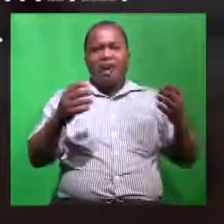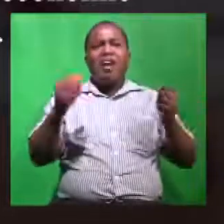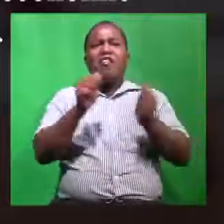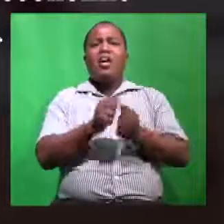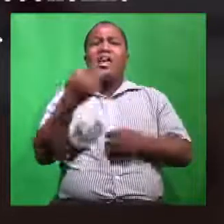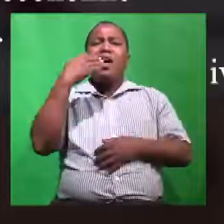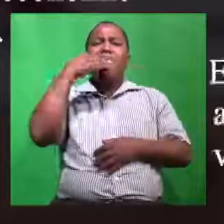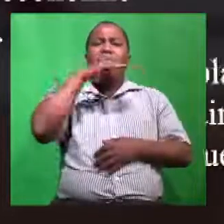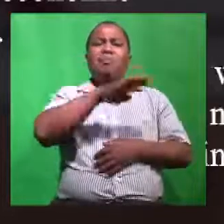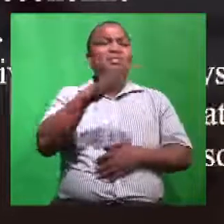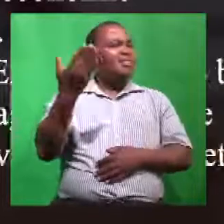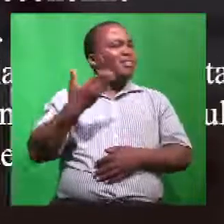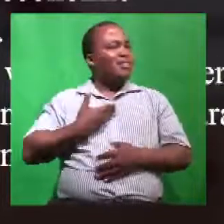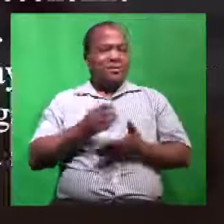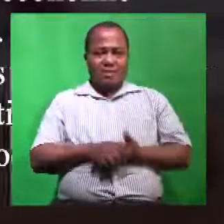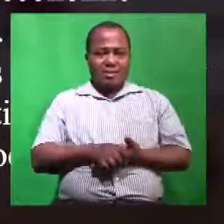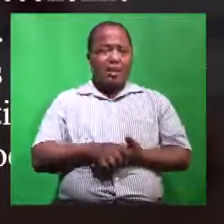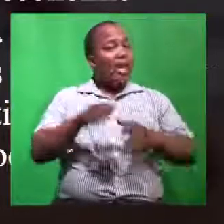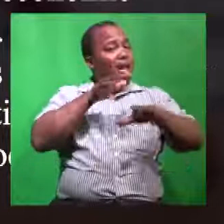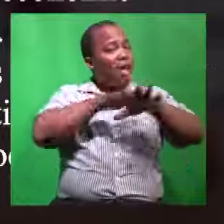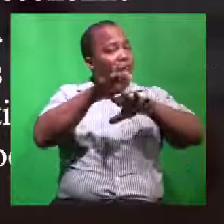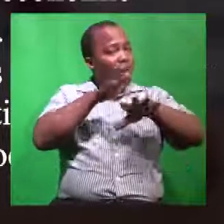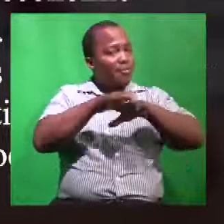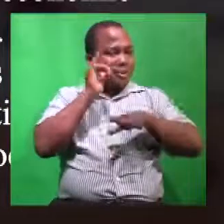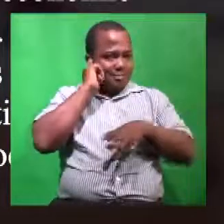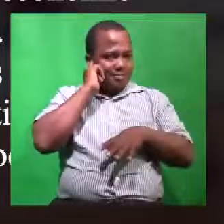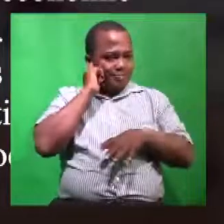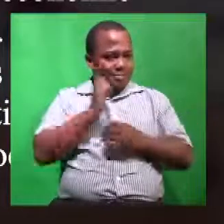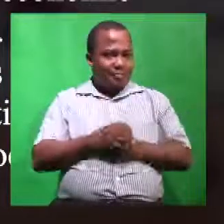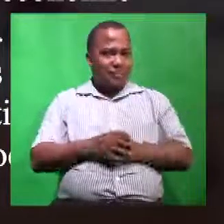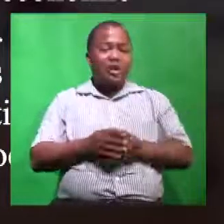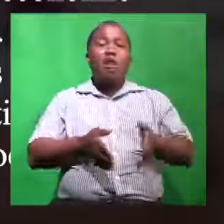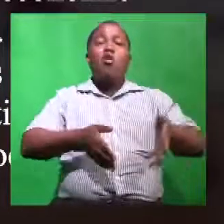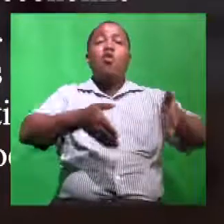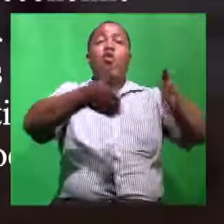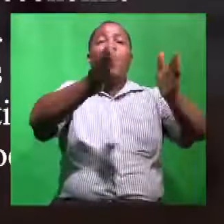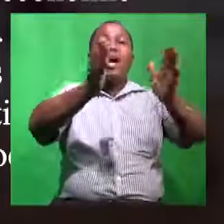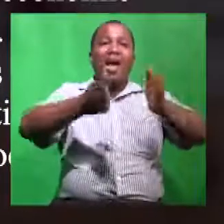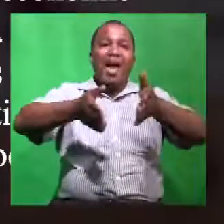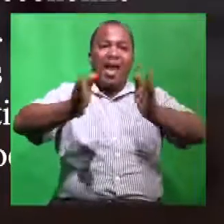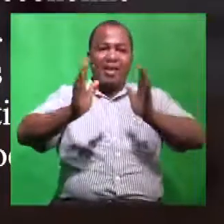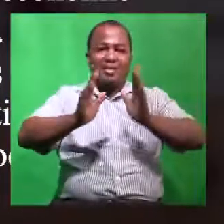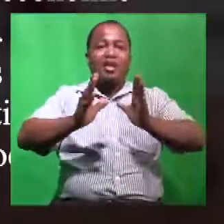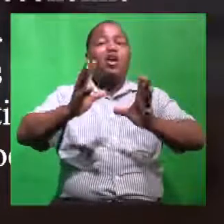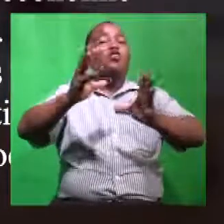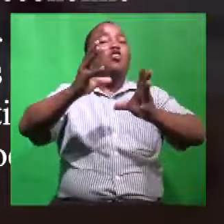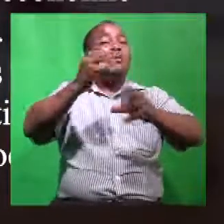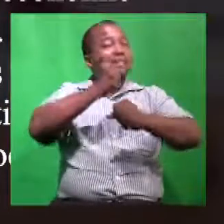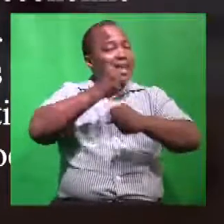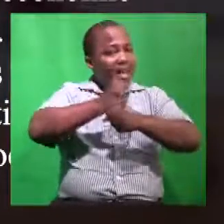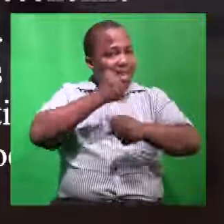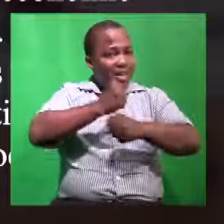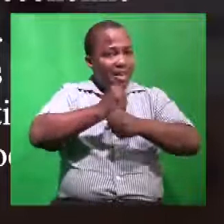important things. You can explain. Ways to be taken against